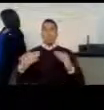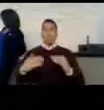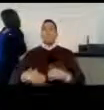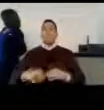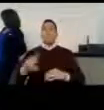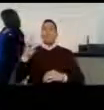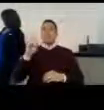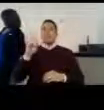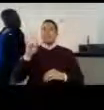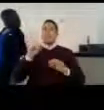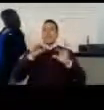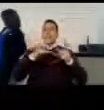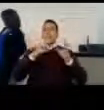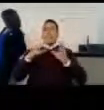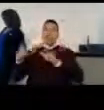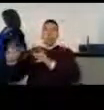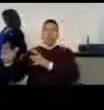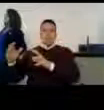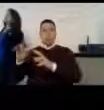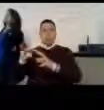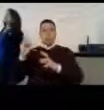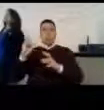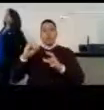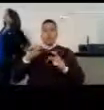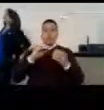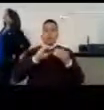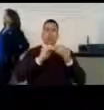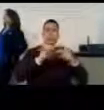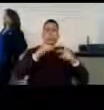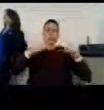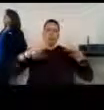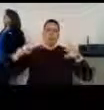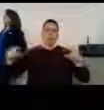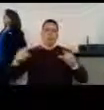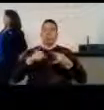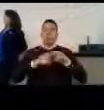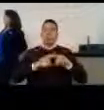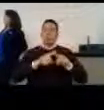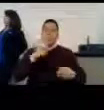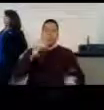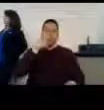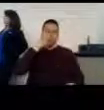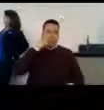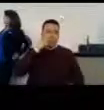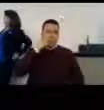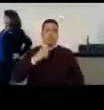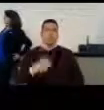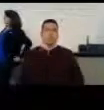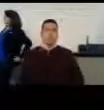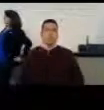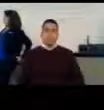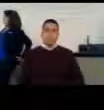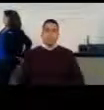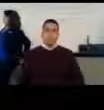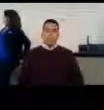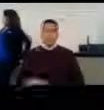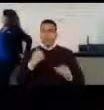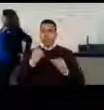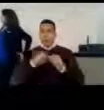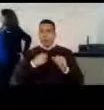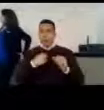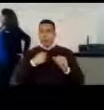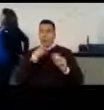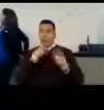Disability classifications also vary substantially by race and ethnicity, which I think was clear when I